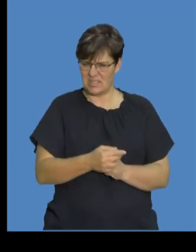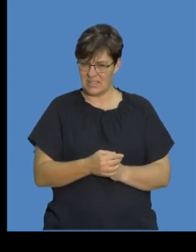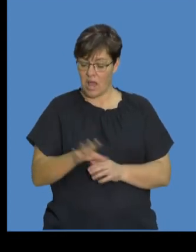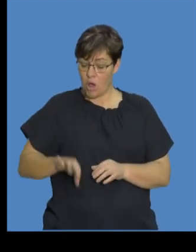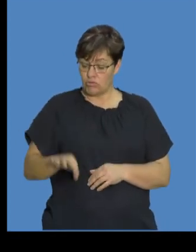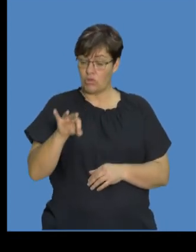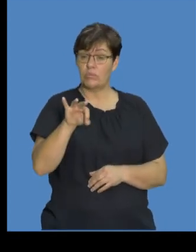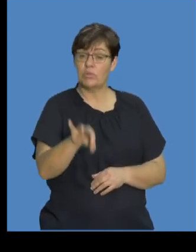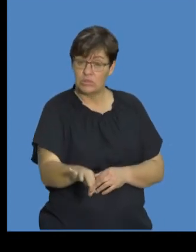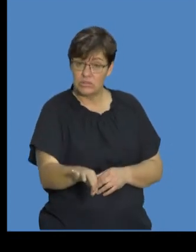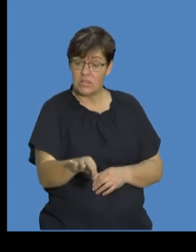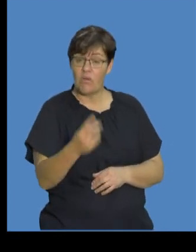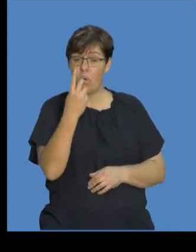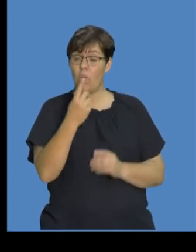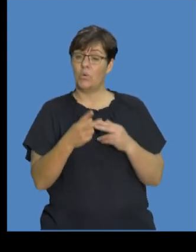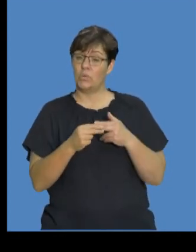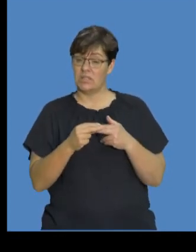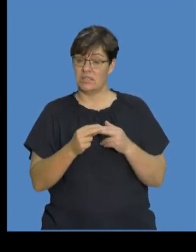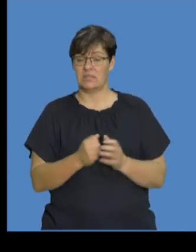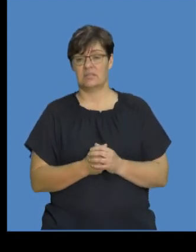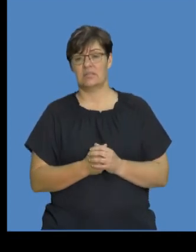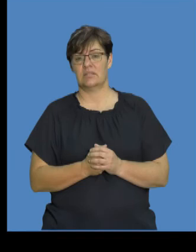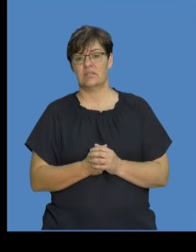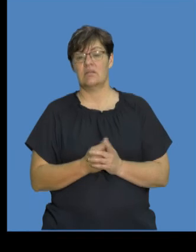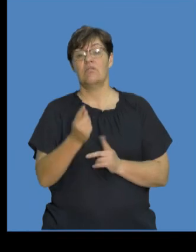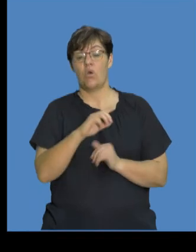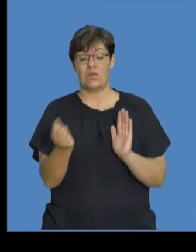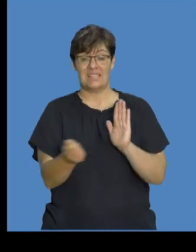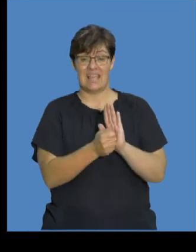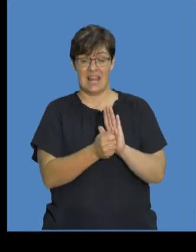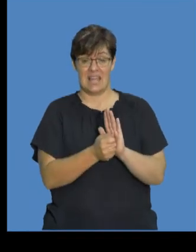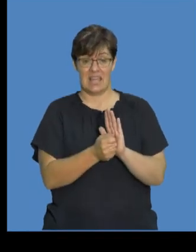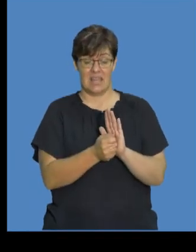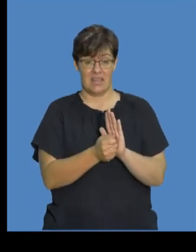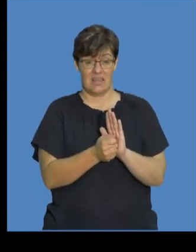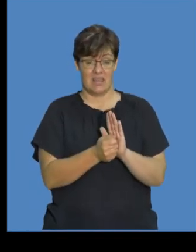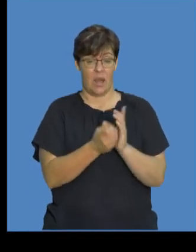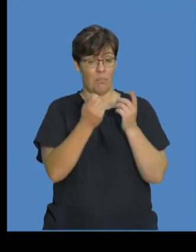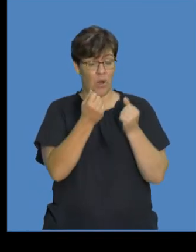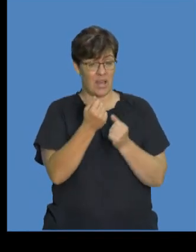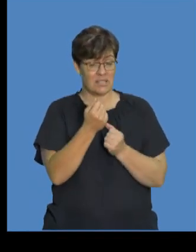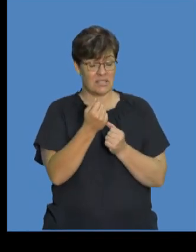guys. Your contribution per unit is your selling